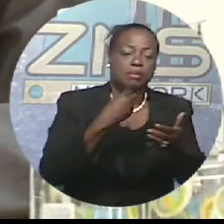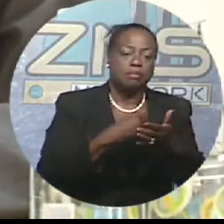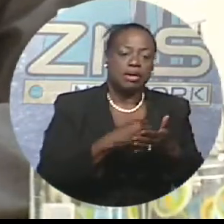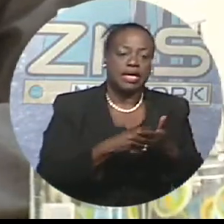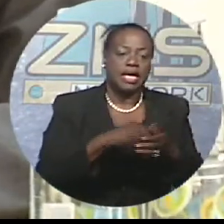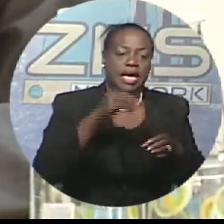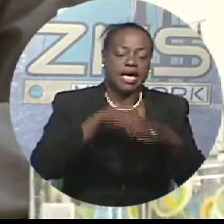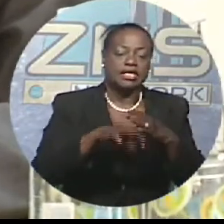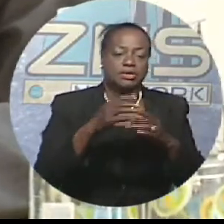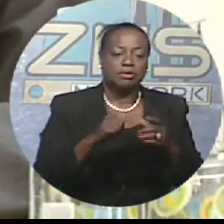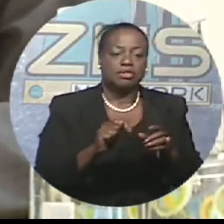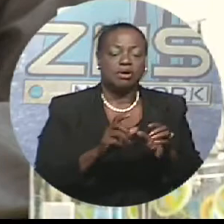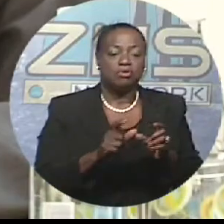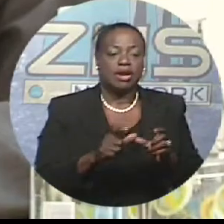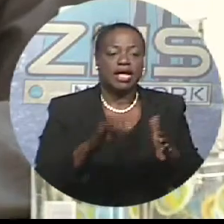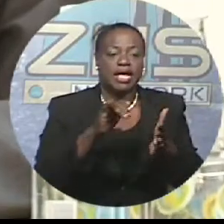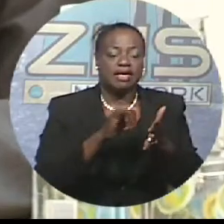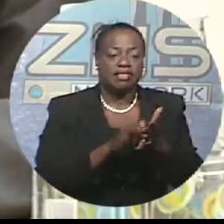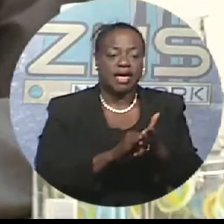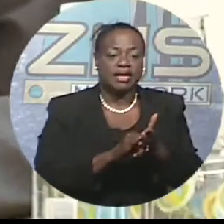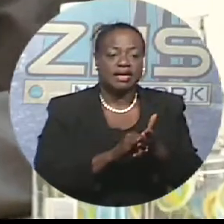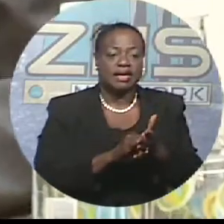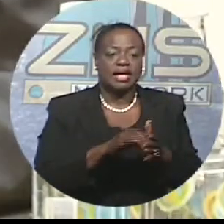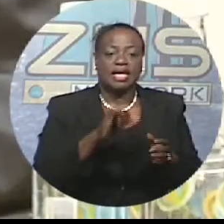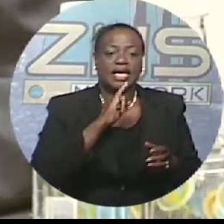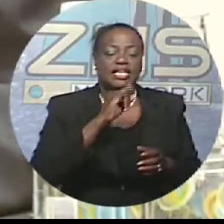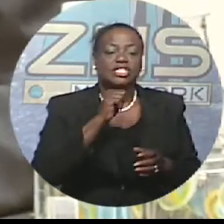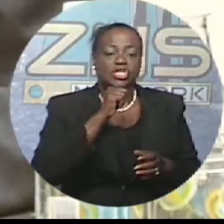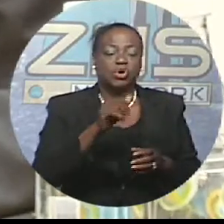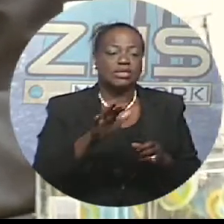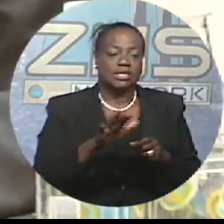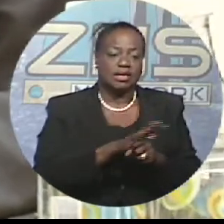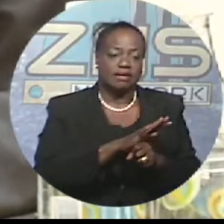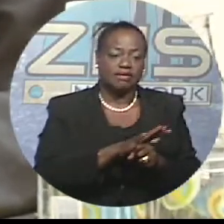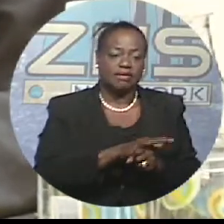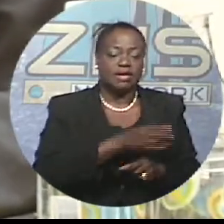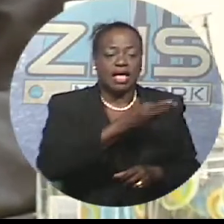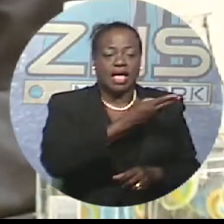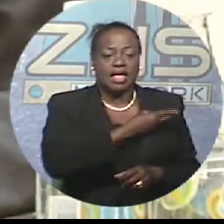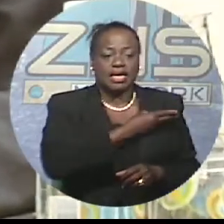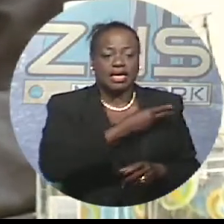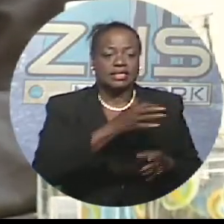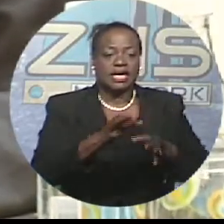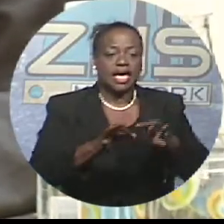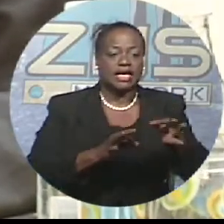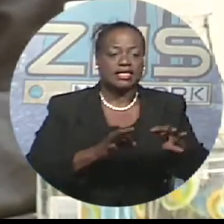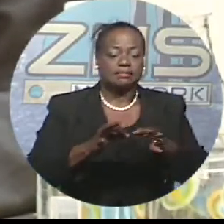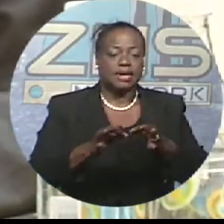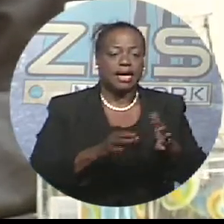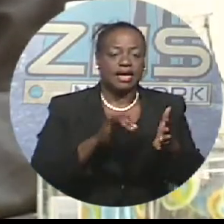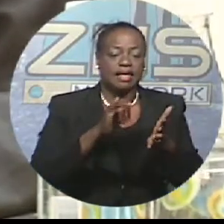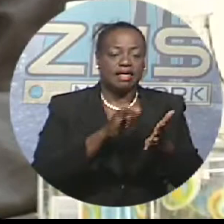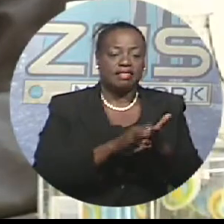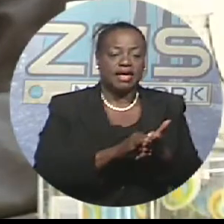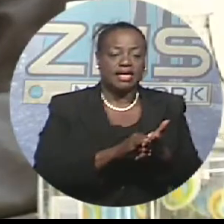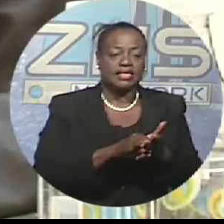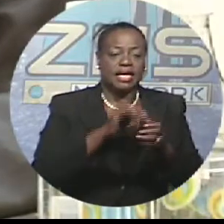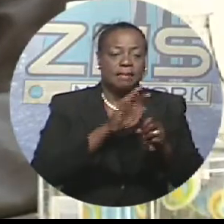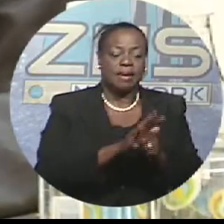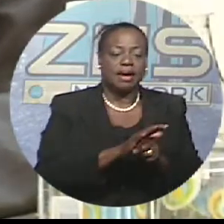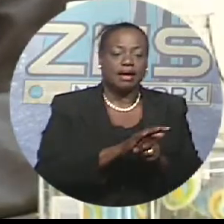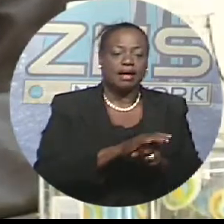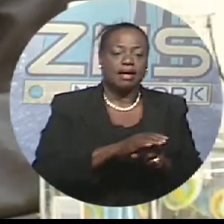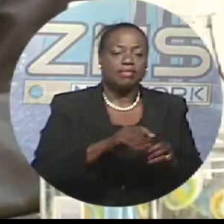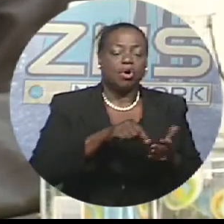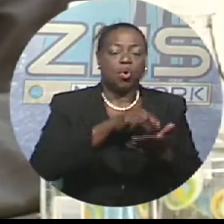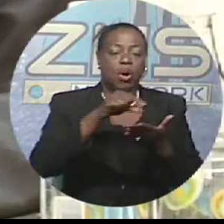that again, it's not adequate. Halkitis further explained that it can also impact the quality of